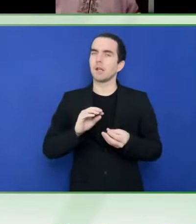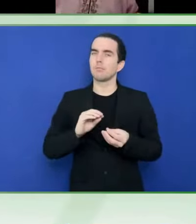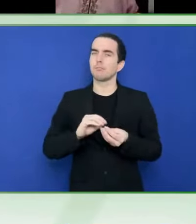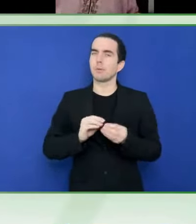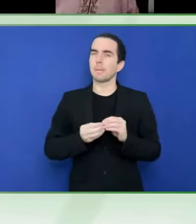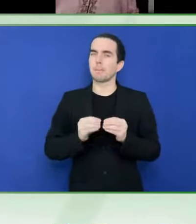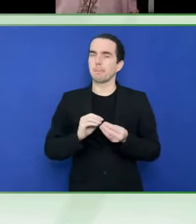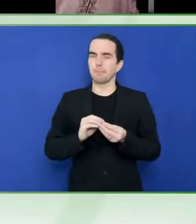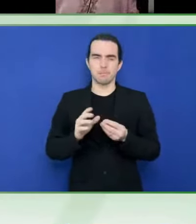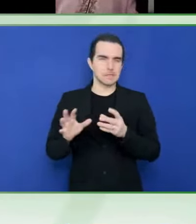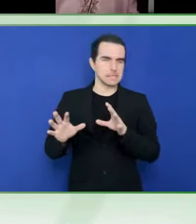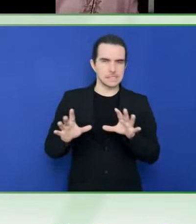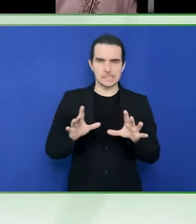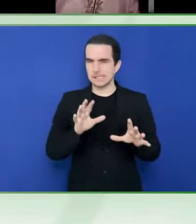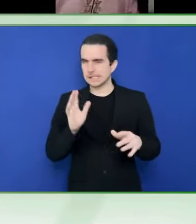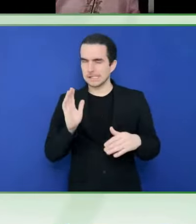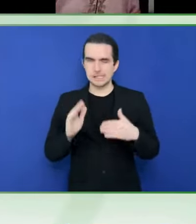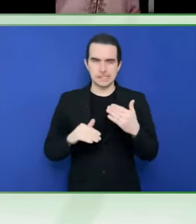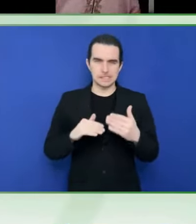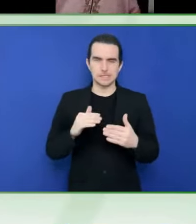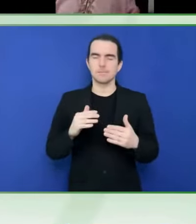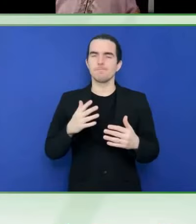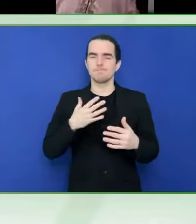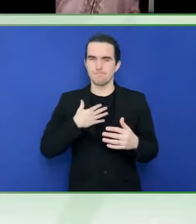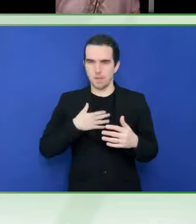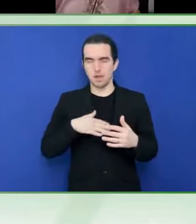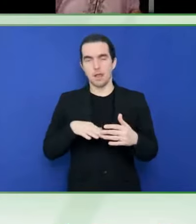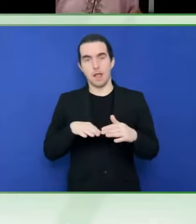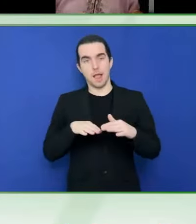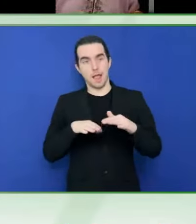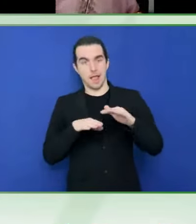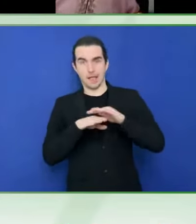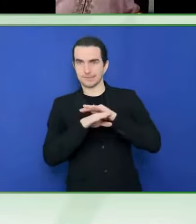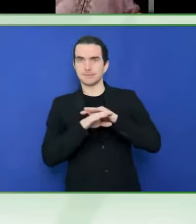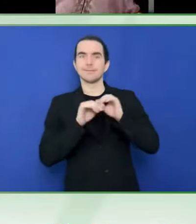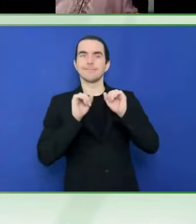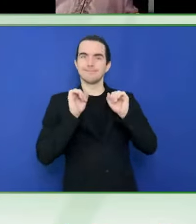the government bus, public